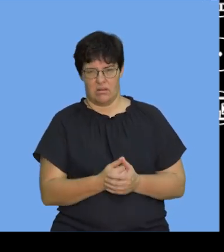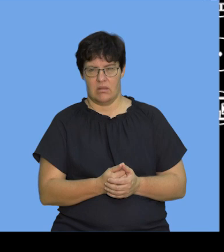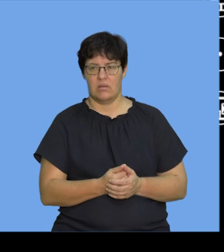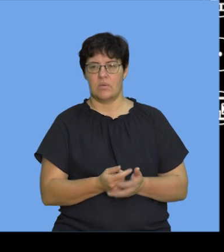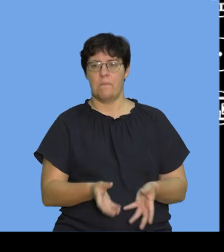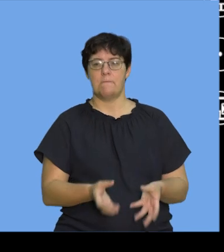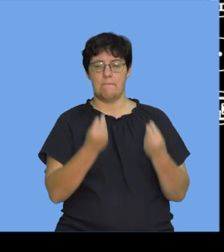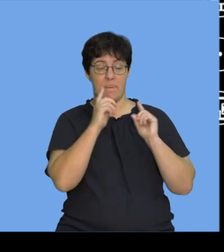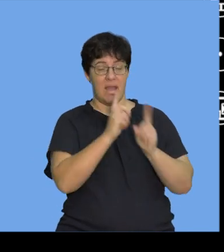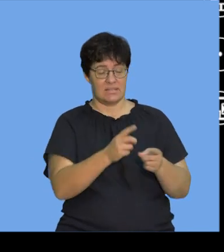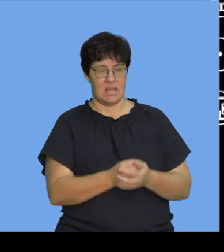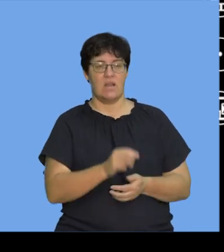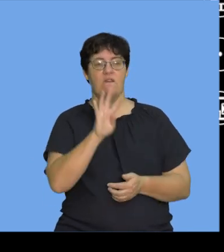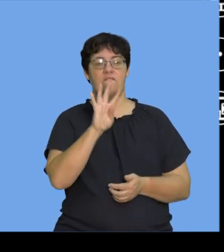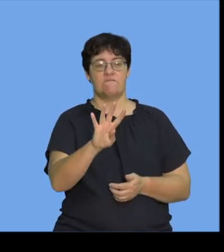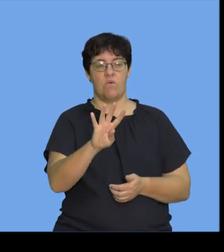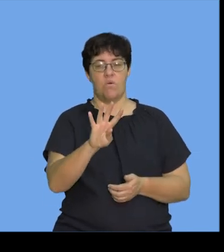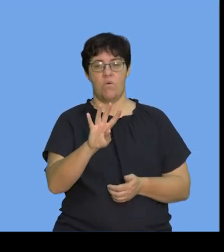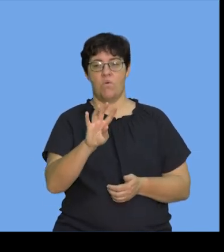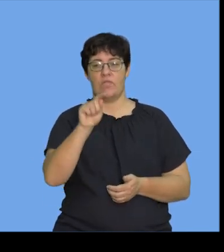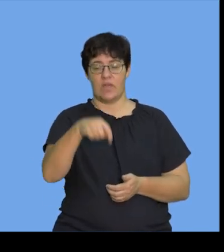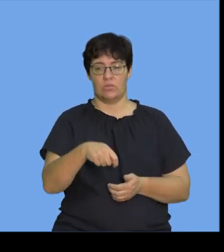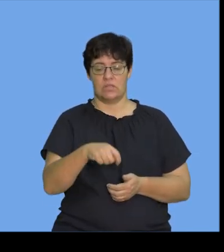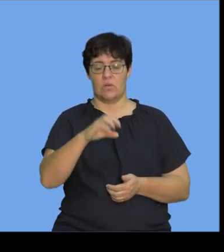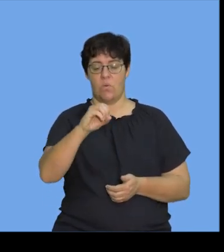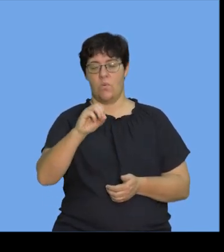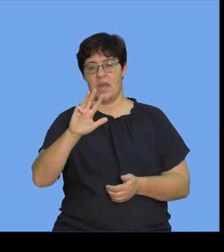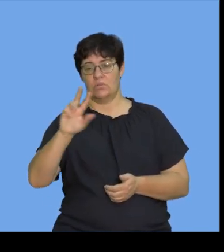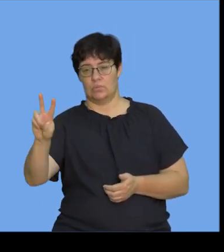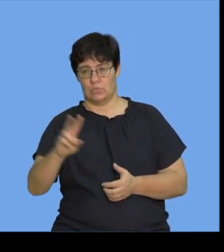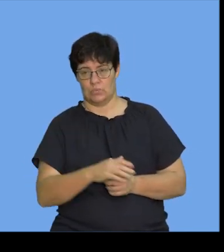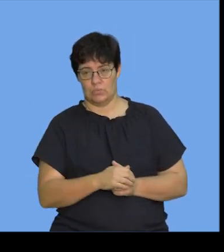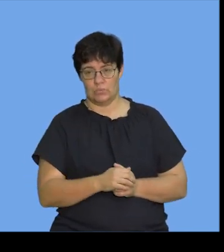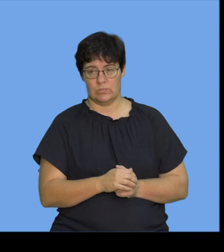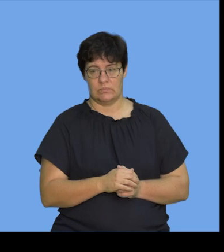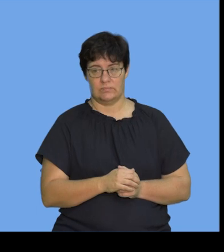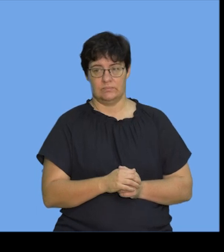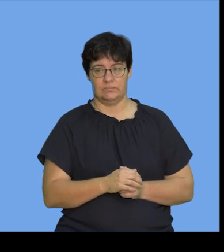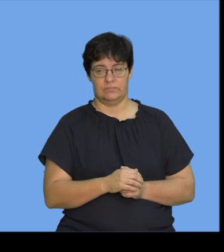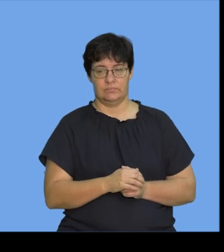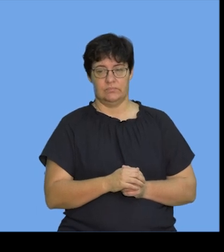find what your answer, which is 4,092. So this will be